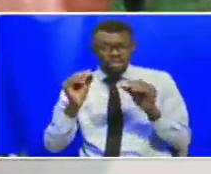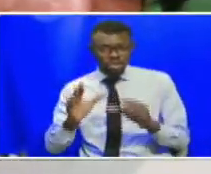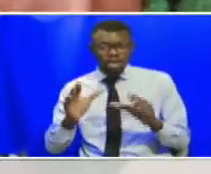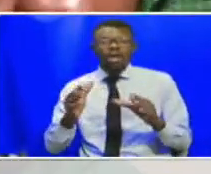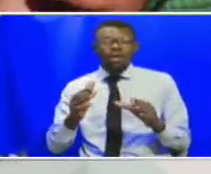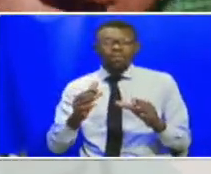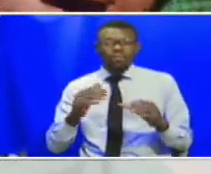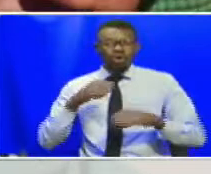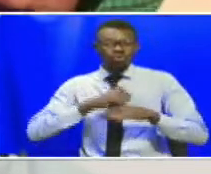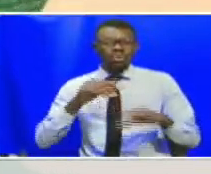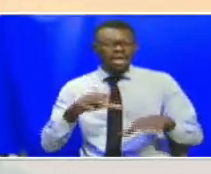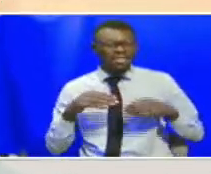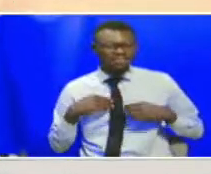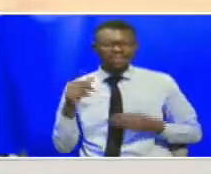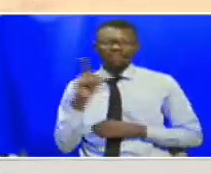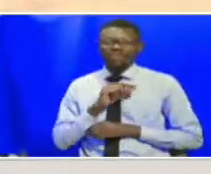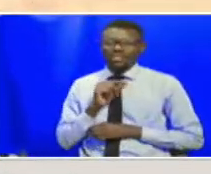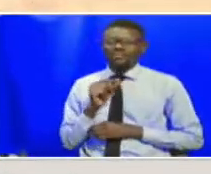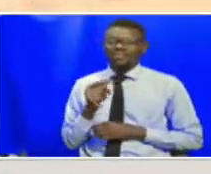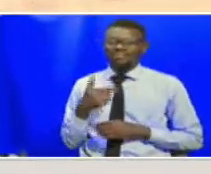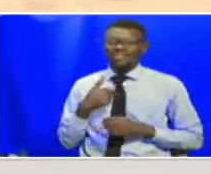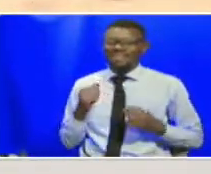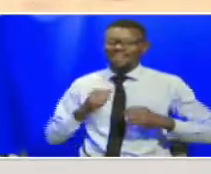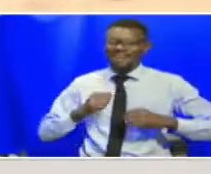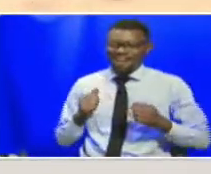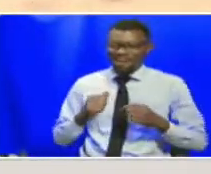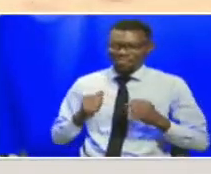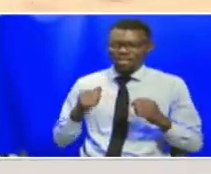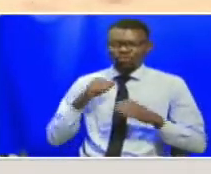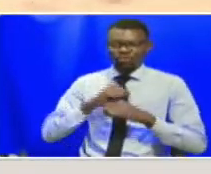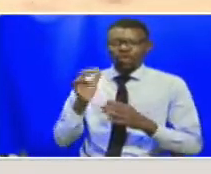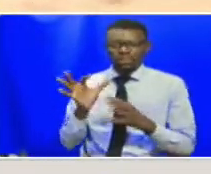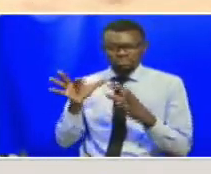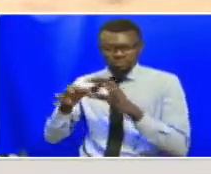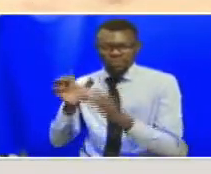school accepted my request and I'm happy they allowed me to join the school.